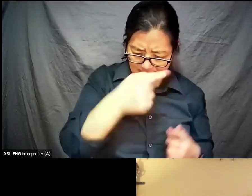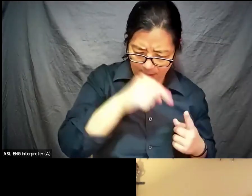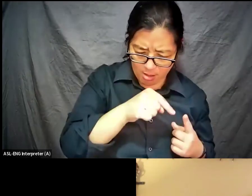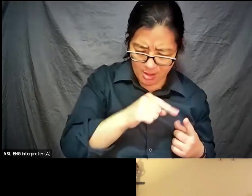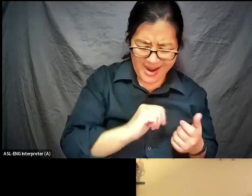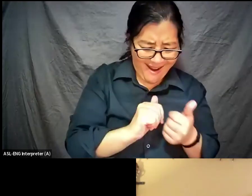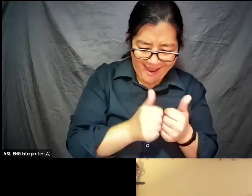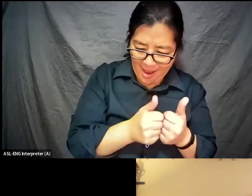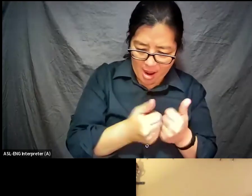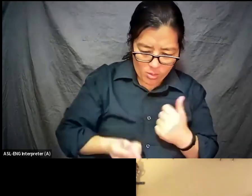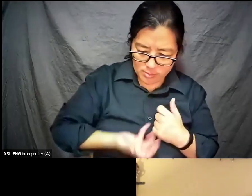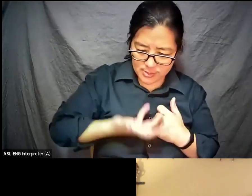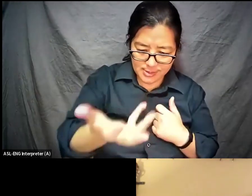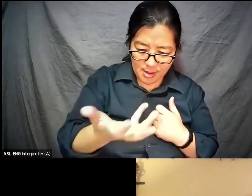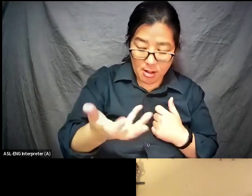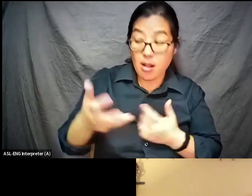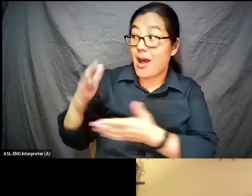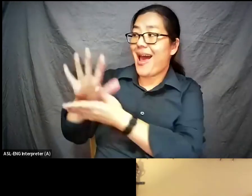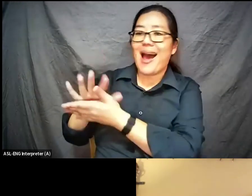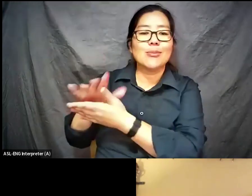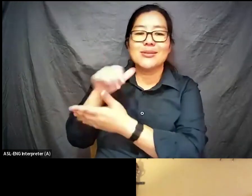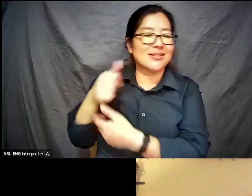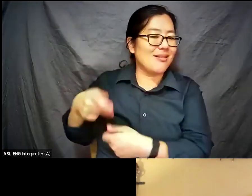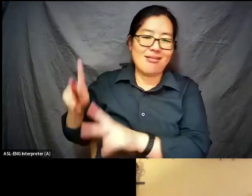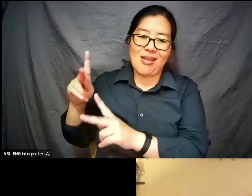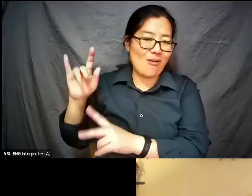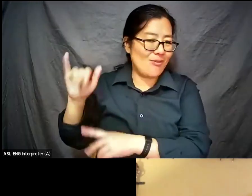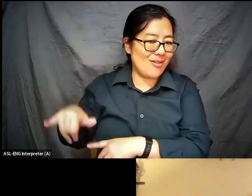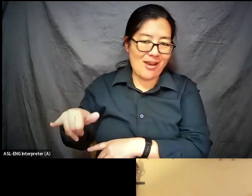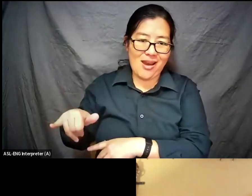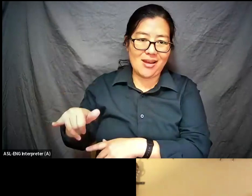much like verbal based, and kind of my problem with how